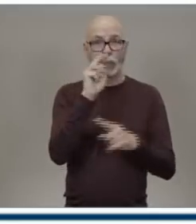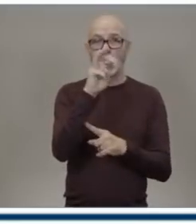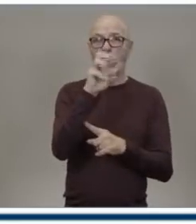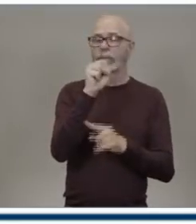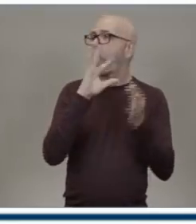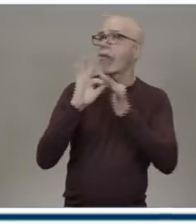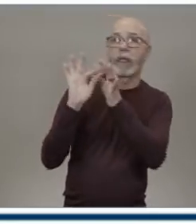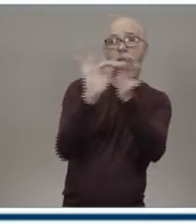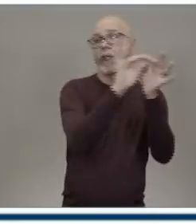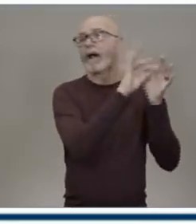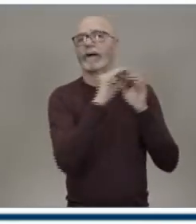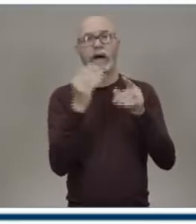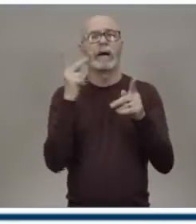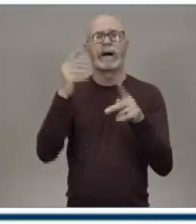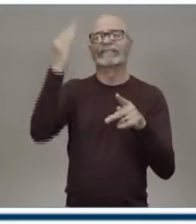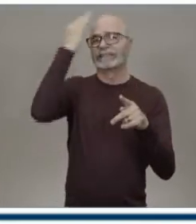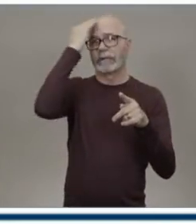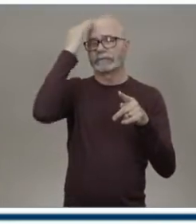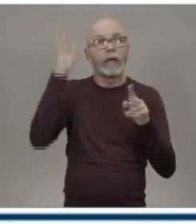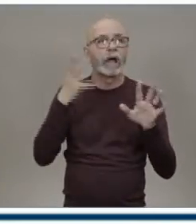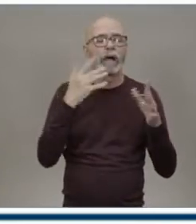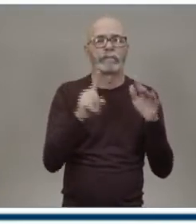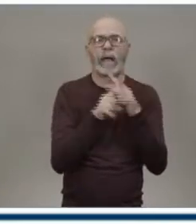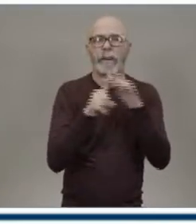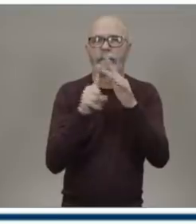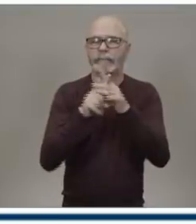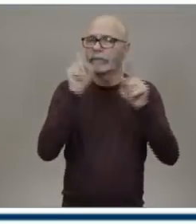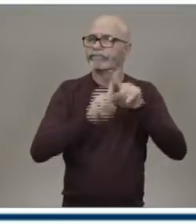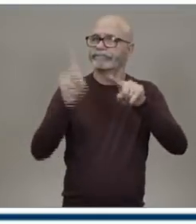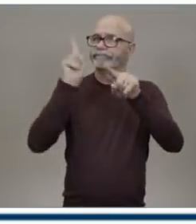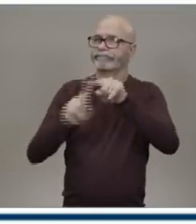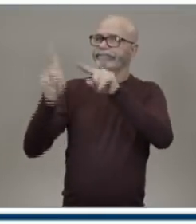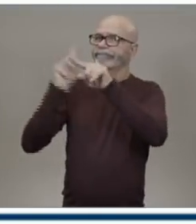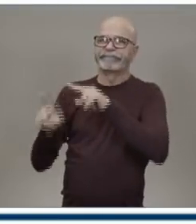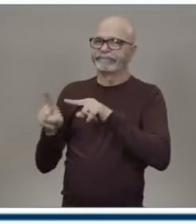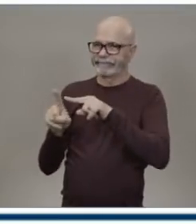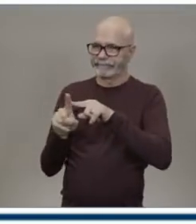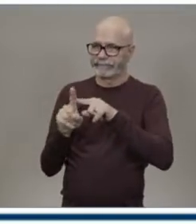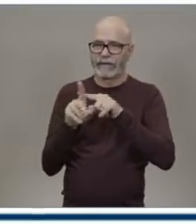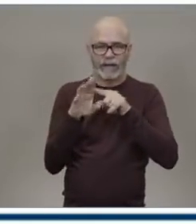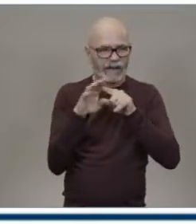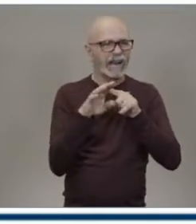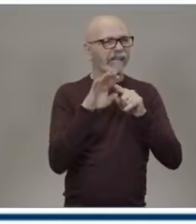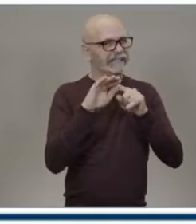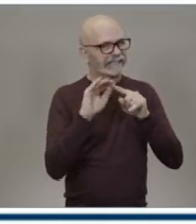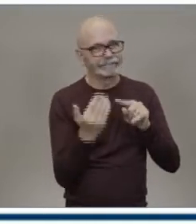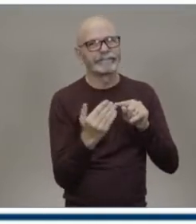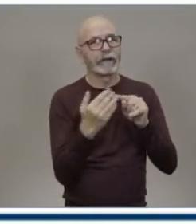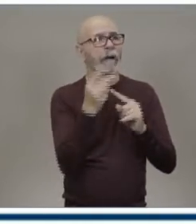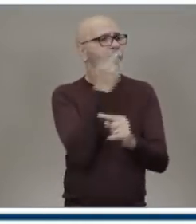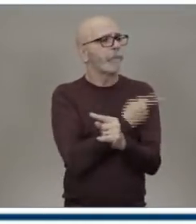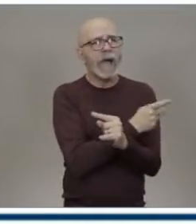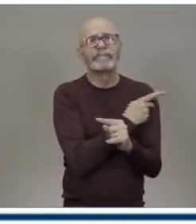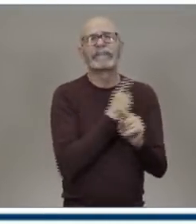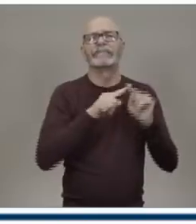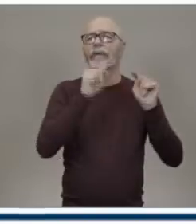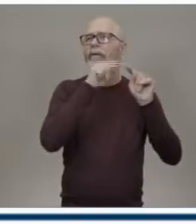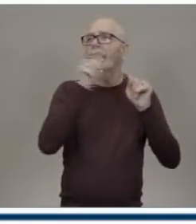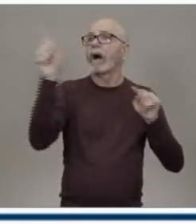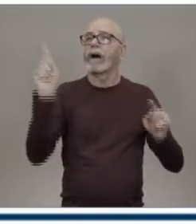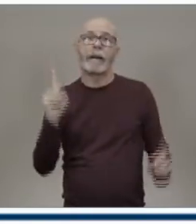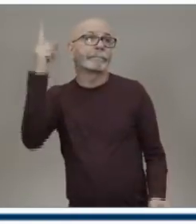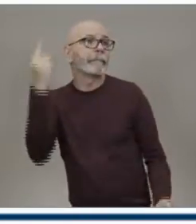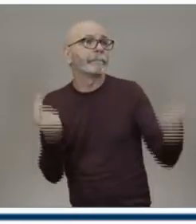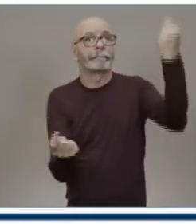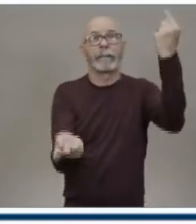aware, there are now several cases involving new variants of the virus that have been reported in other provinces in this country. We